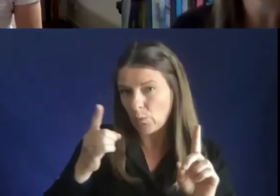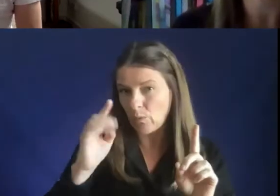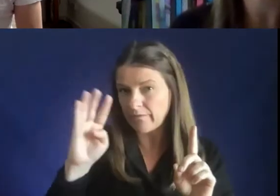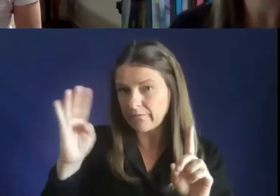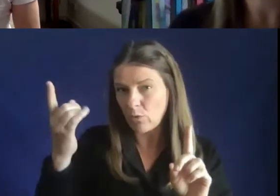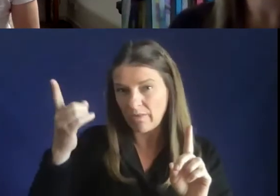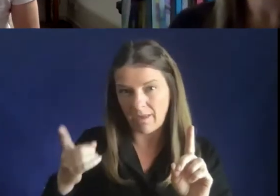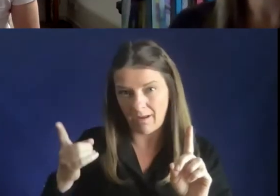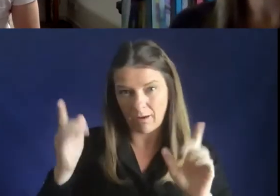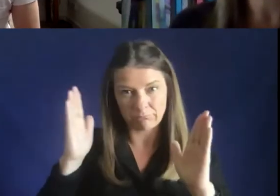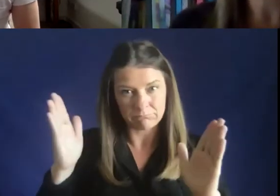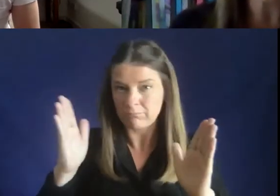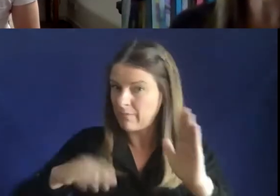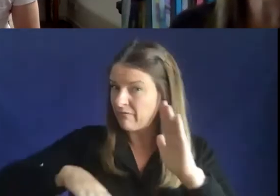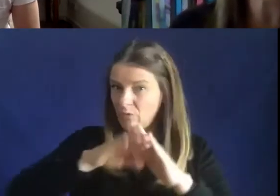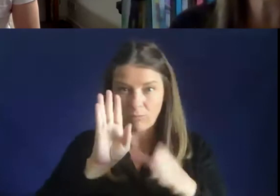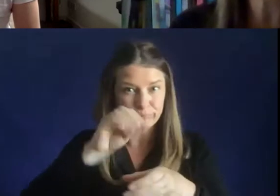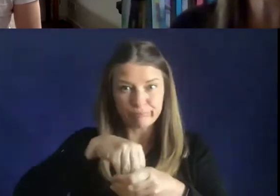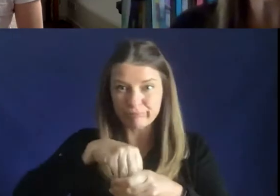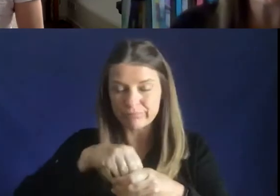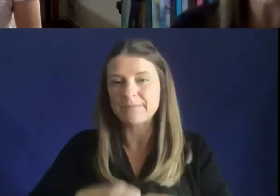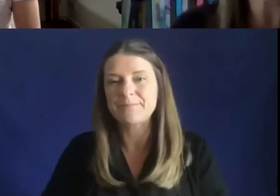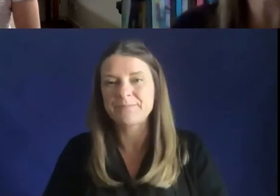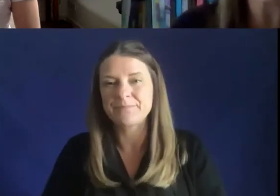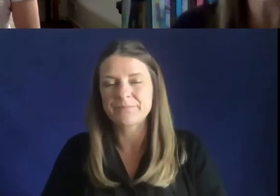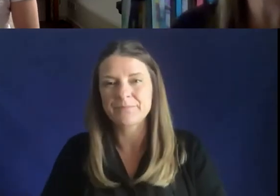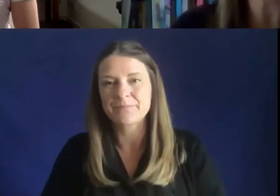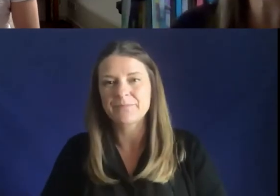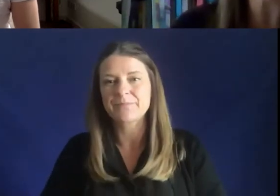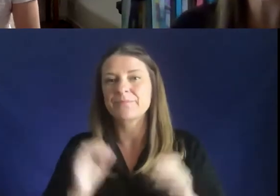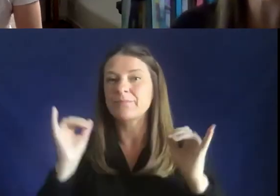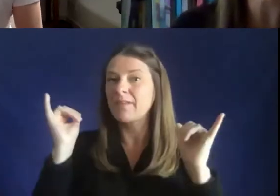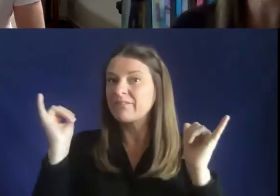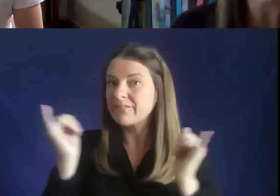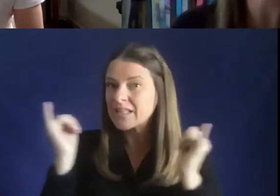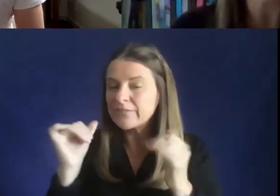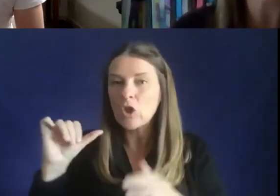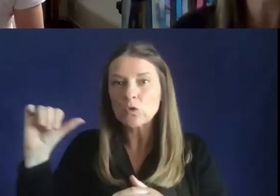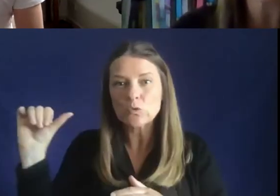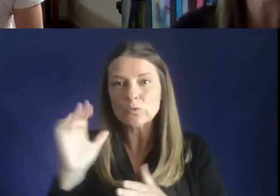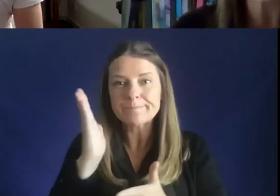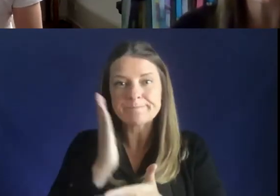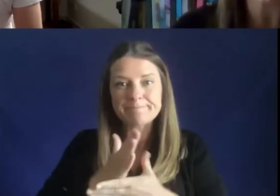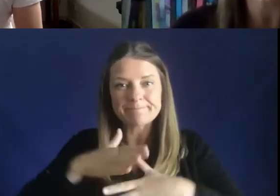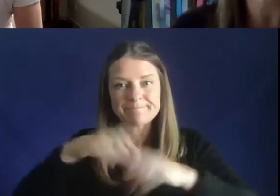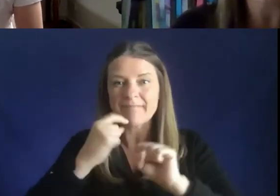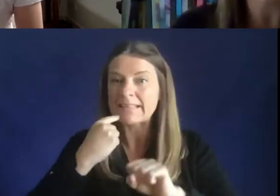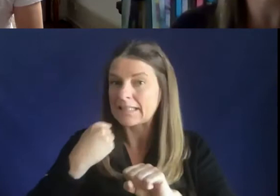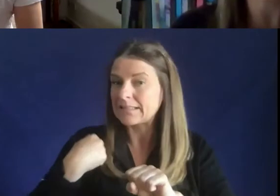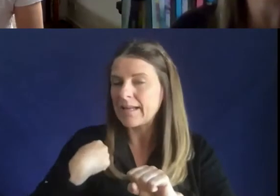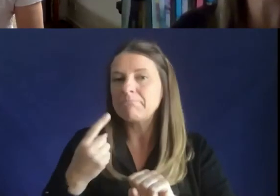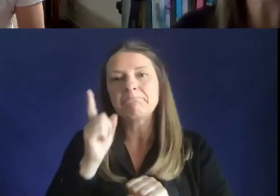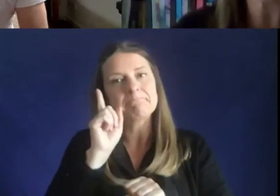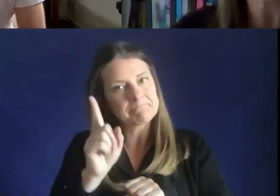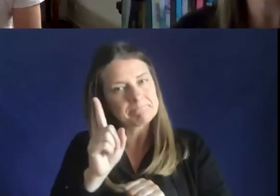programme. The festival should have launched yesterday, but we wanted to demonstrate